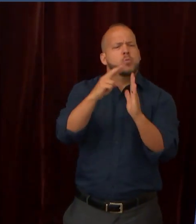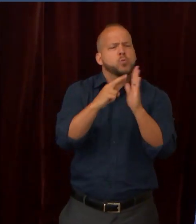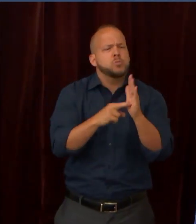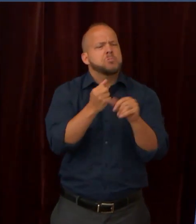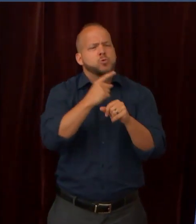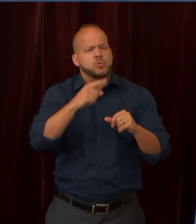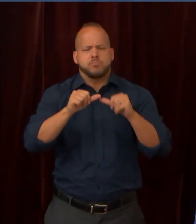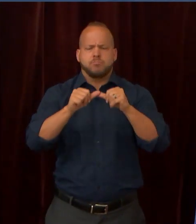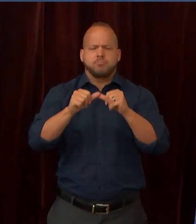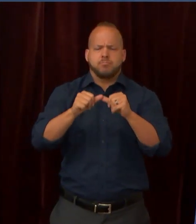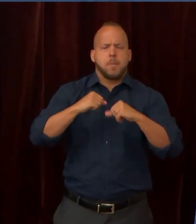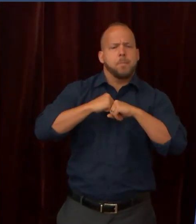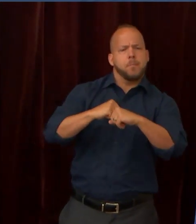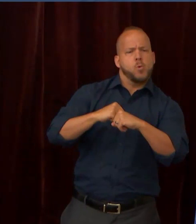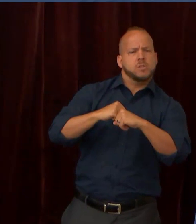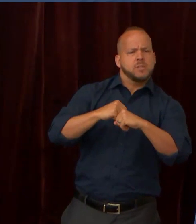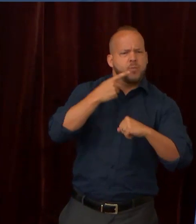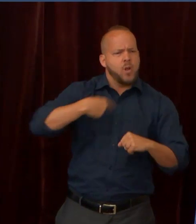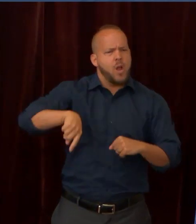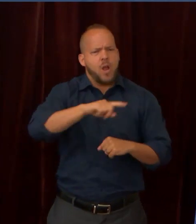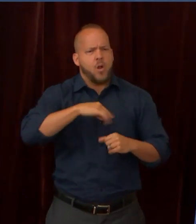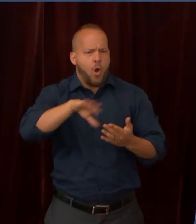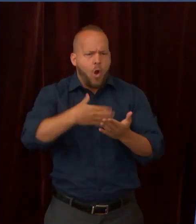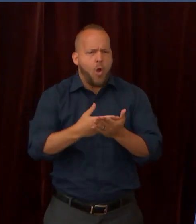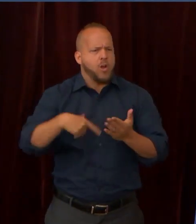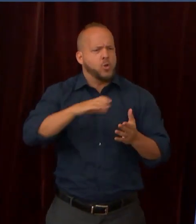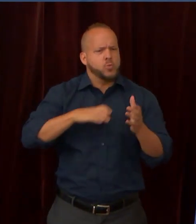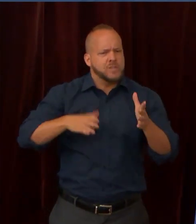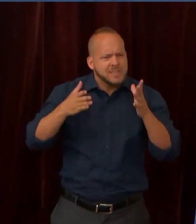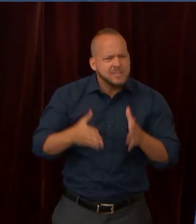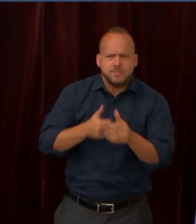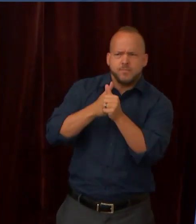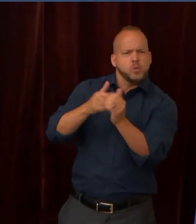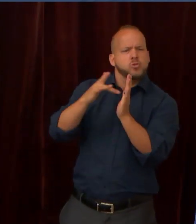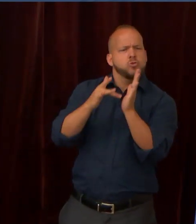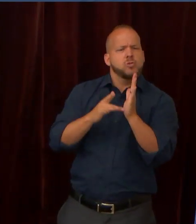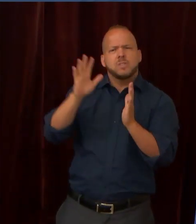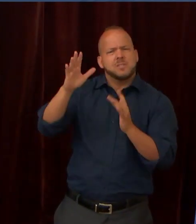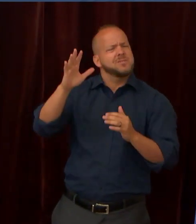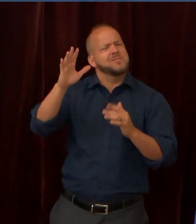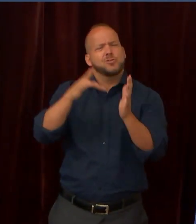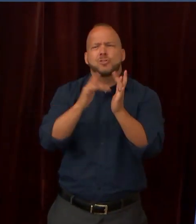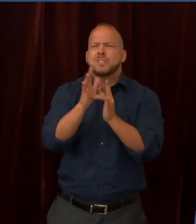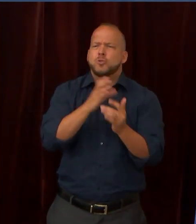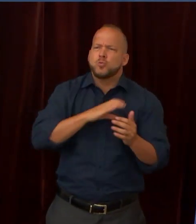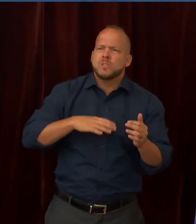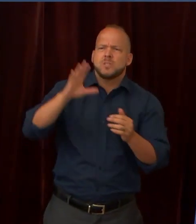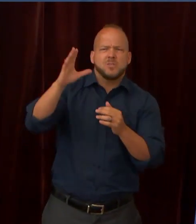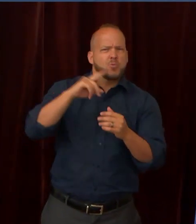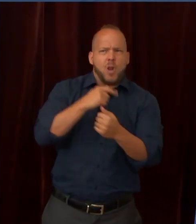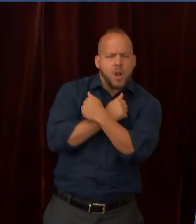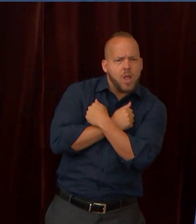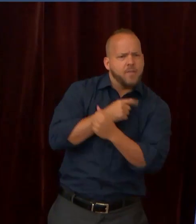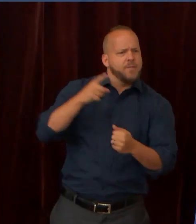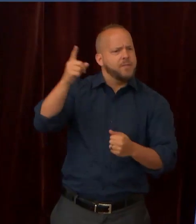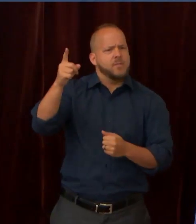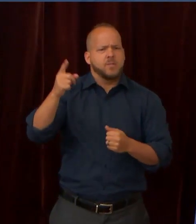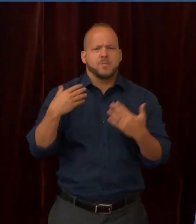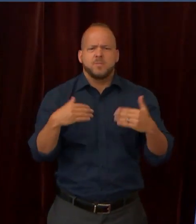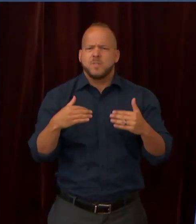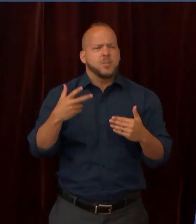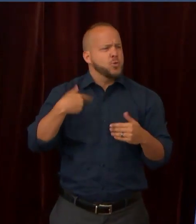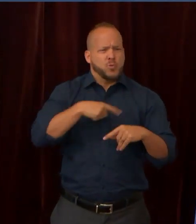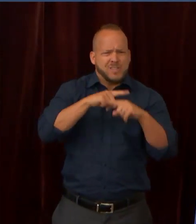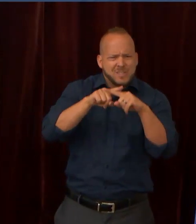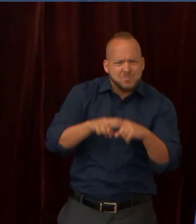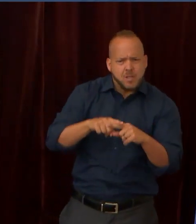to following Jesus Christ, loving our neighbor, and we continue to be informed by the scientific community. Remember,